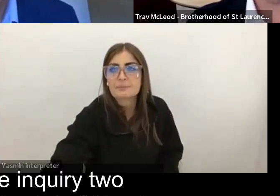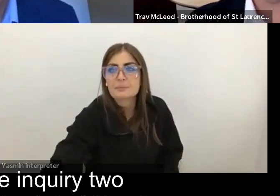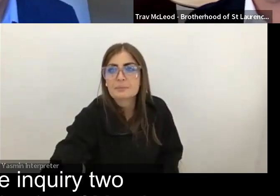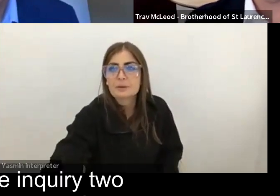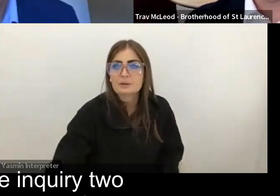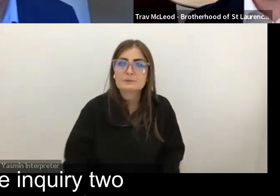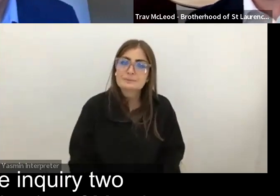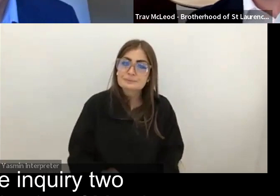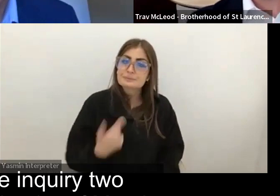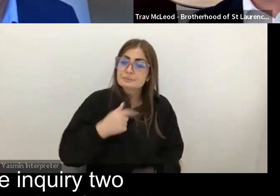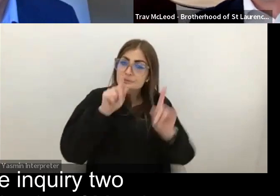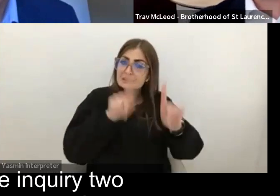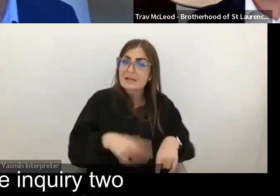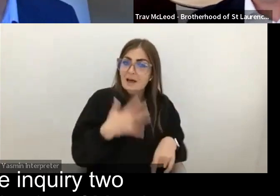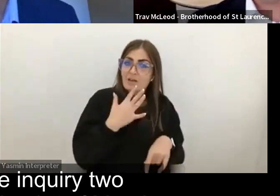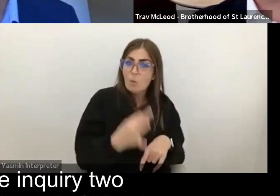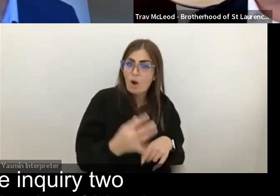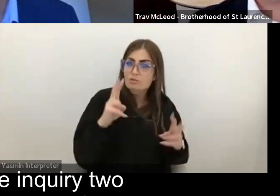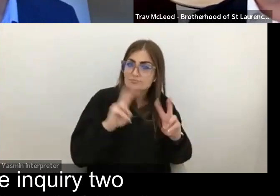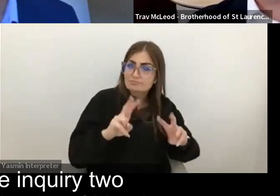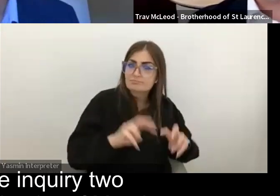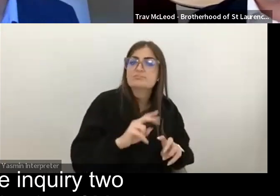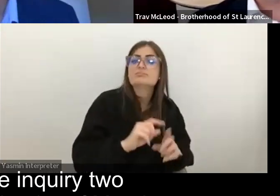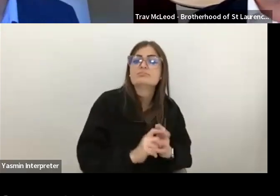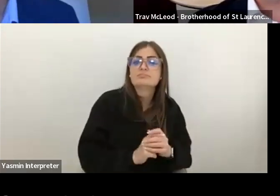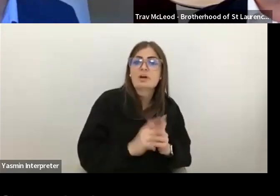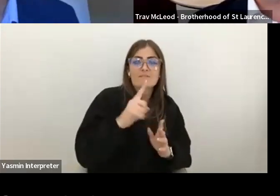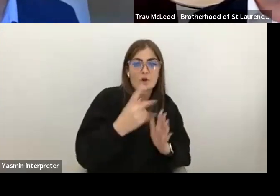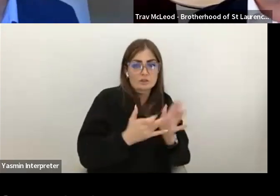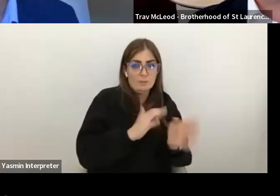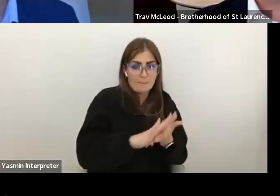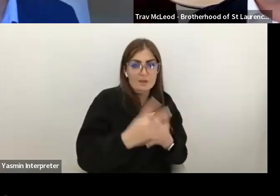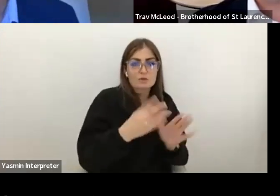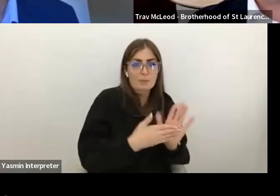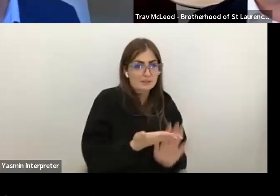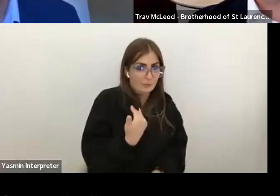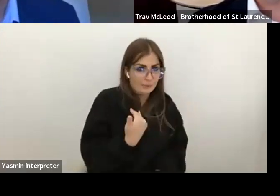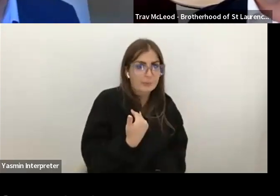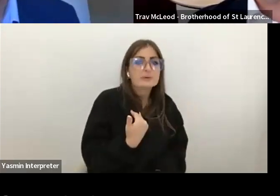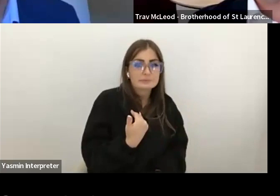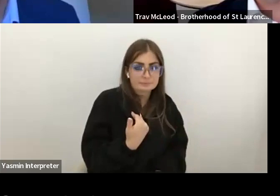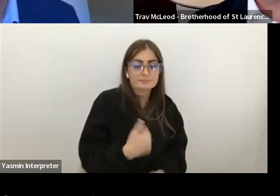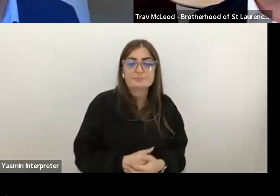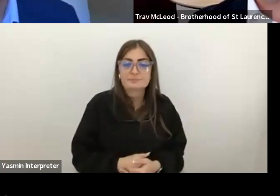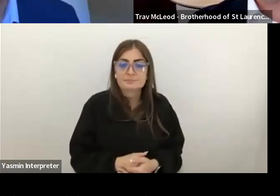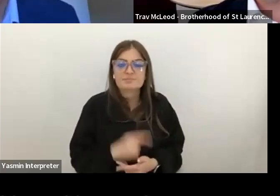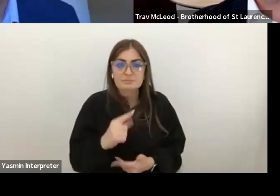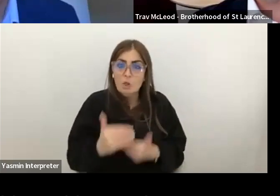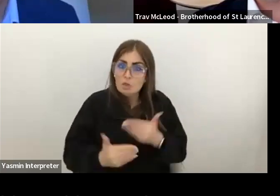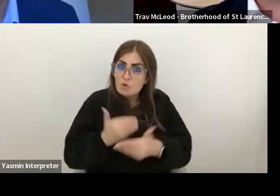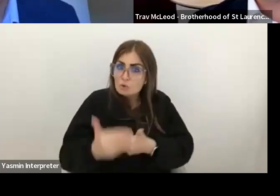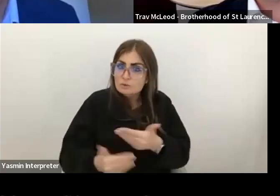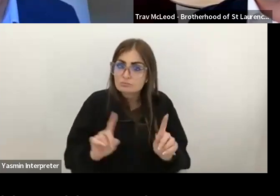we began the inquiry 2 months ago on the 1st of March, and the Productivity Commission process is